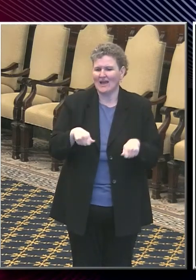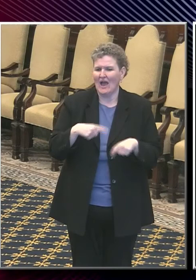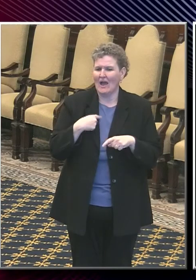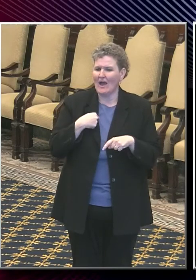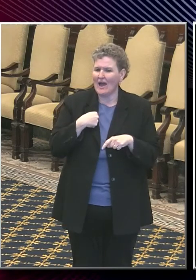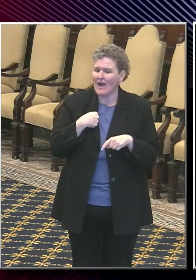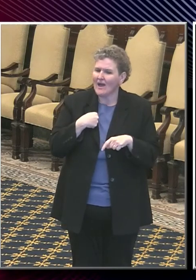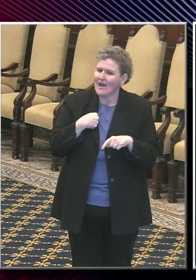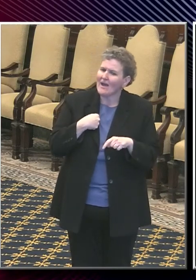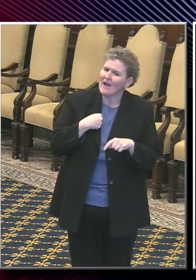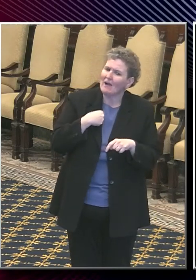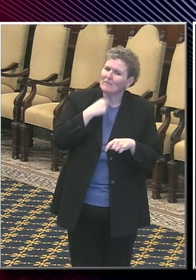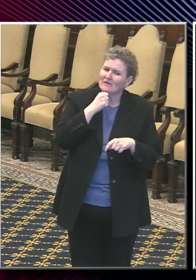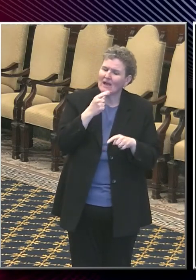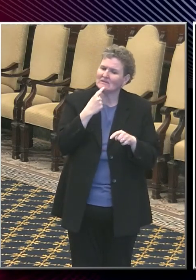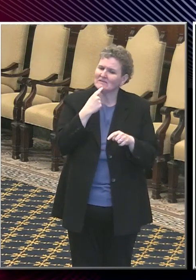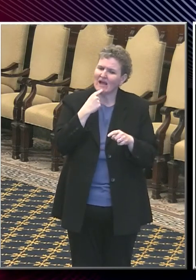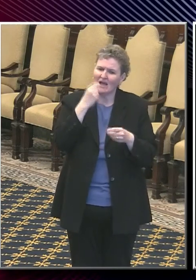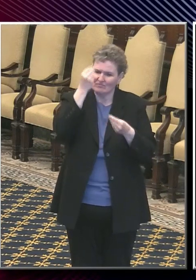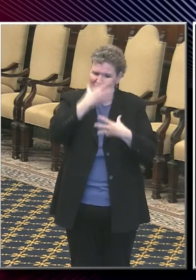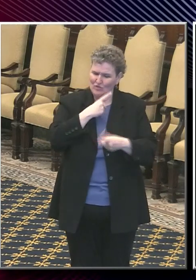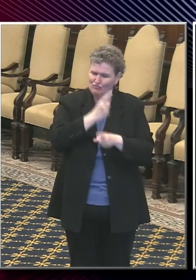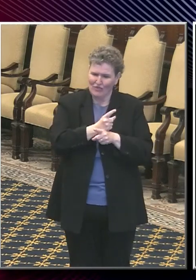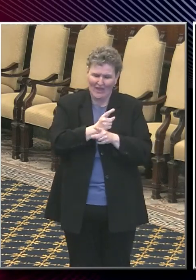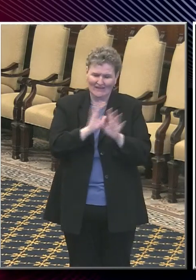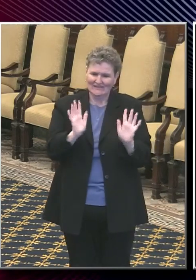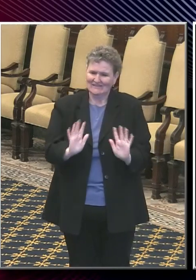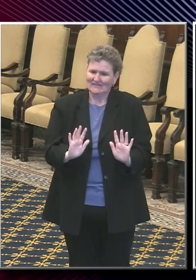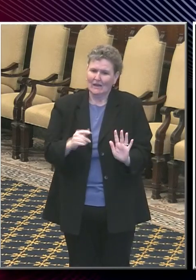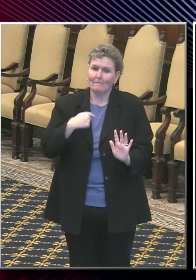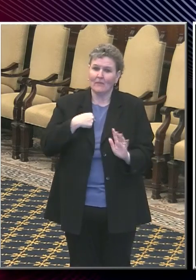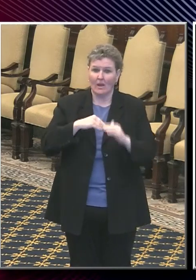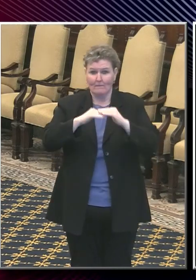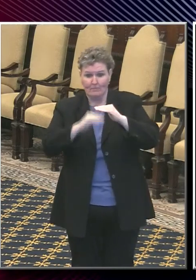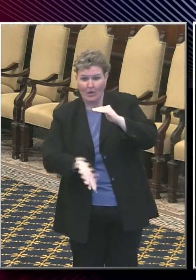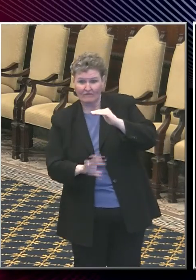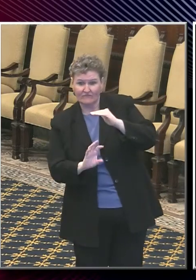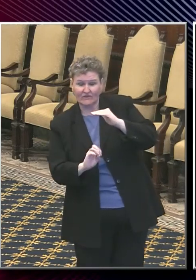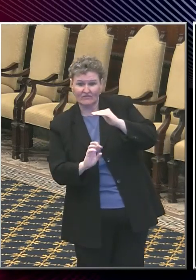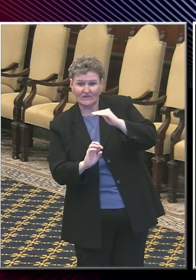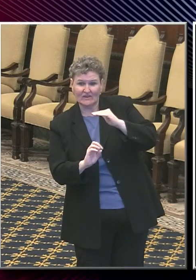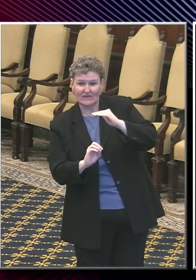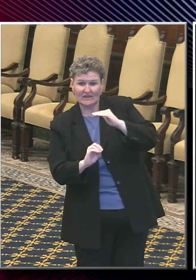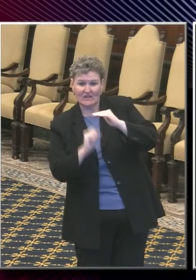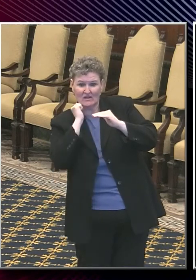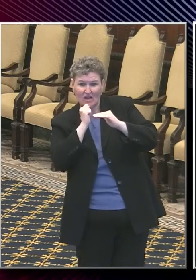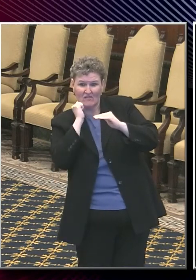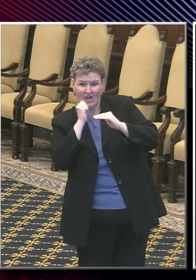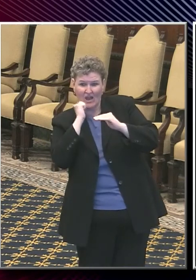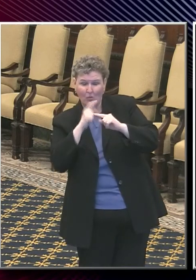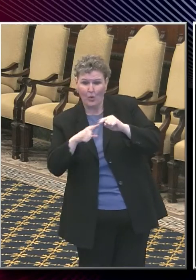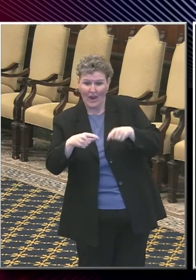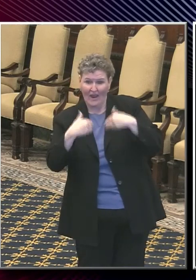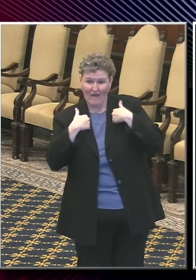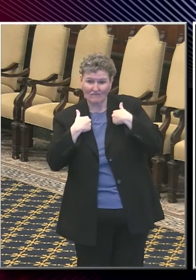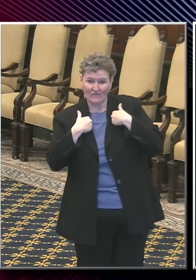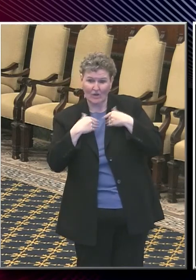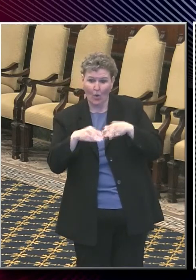thing for people to do is to vote by mail. And so people should go ahead and apply now so they can get a ballot and vote by mail. The polls are available for people who